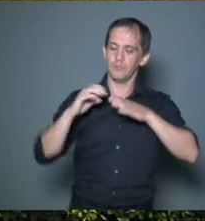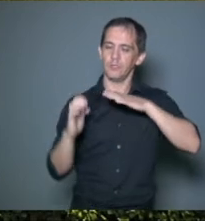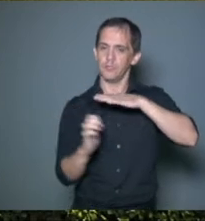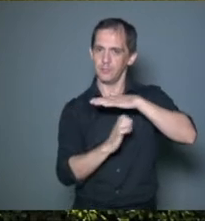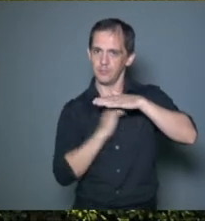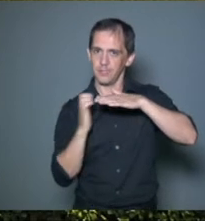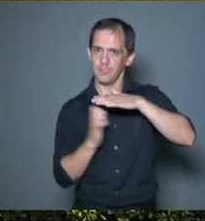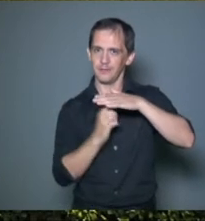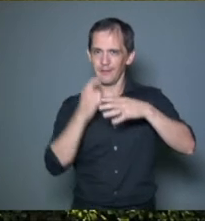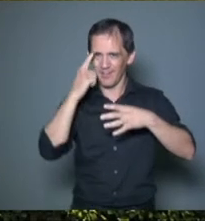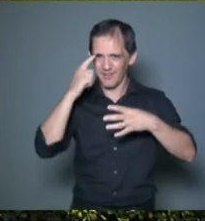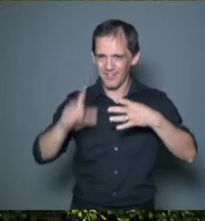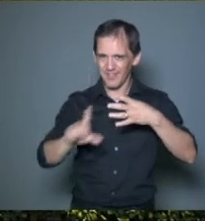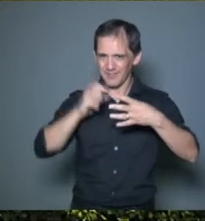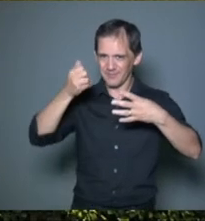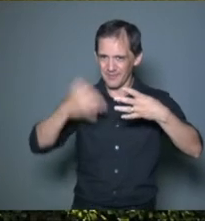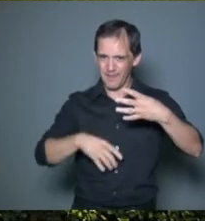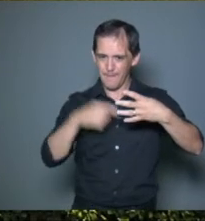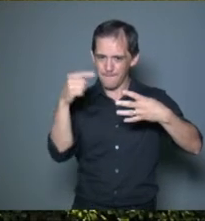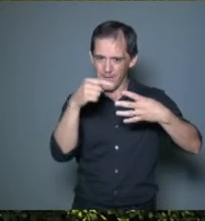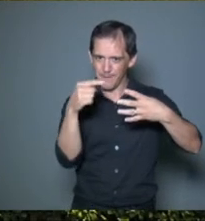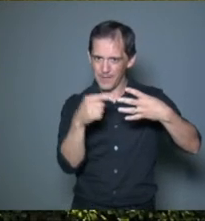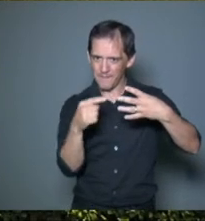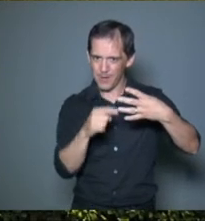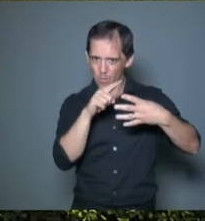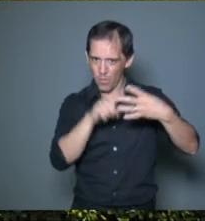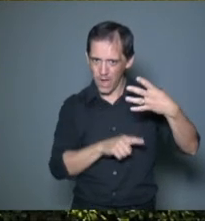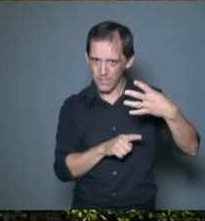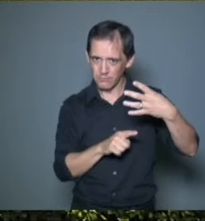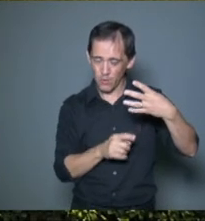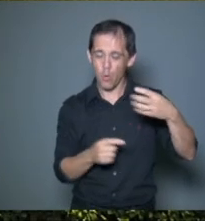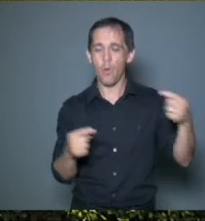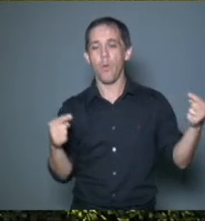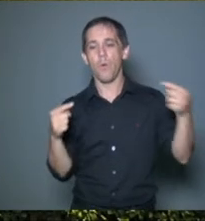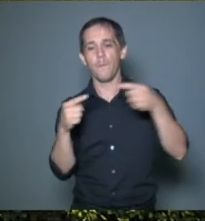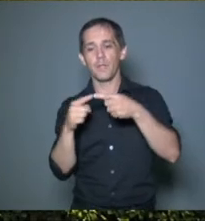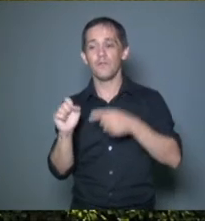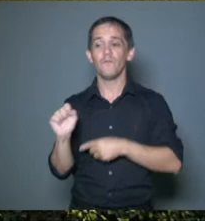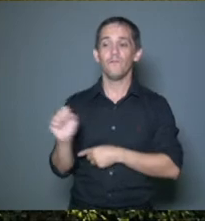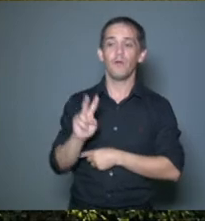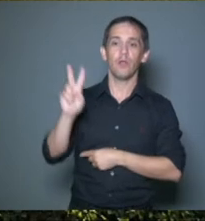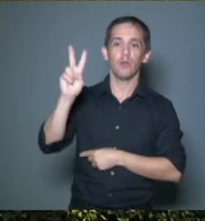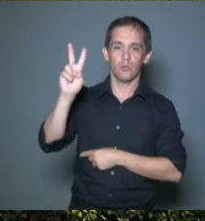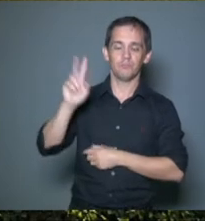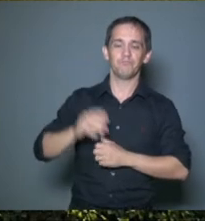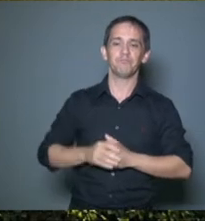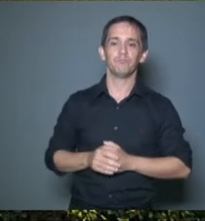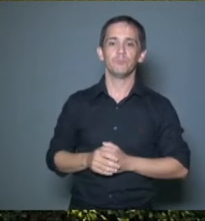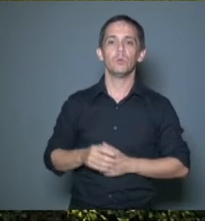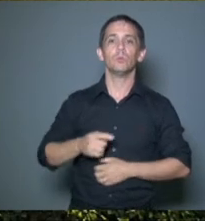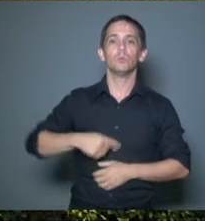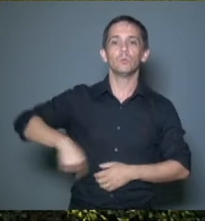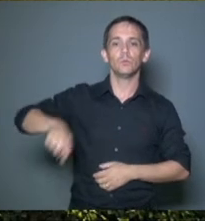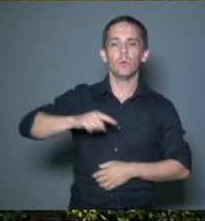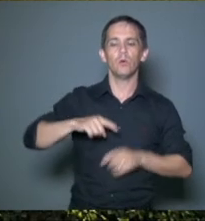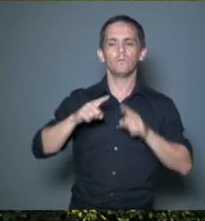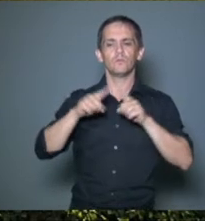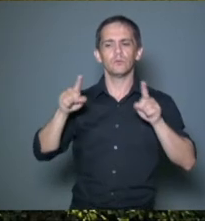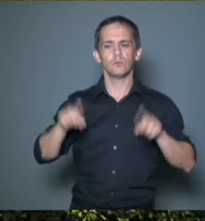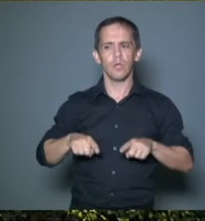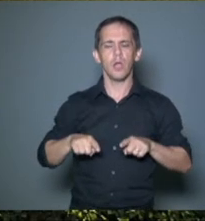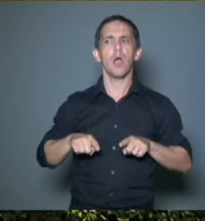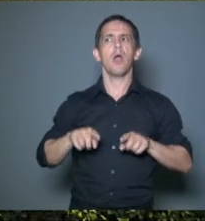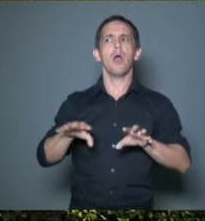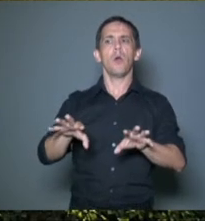we reinforce the four values of the company that very objectively summarize how,